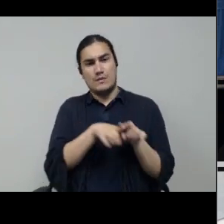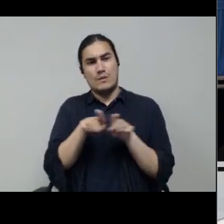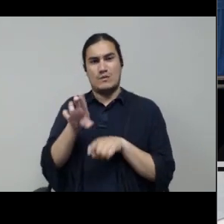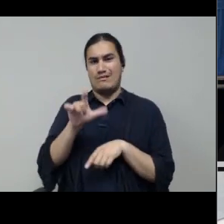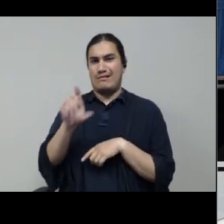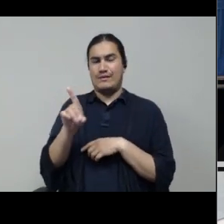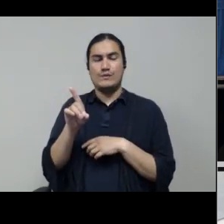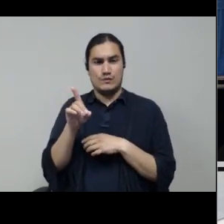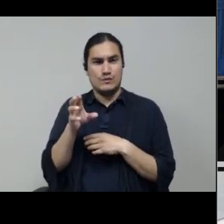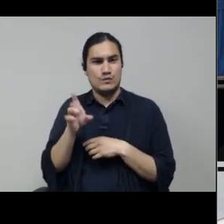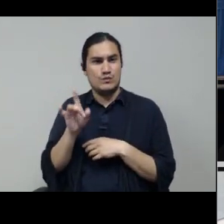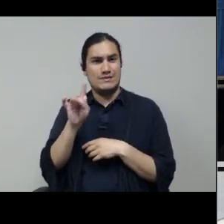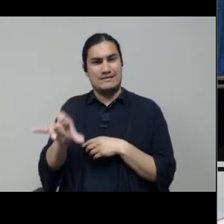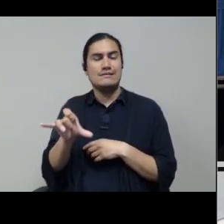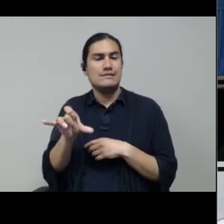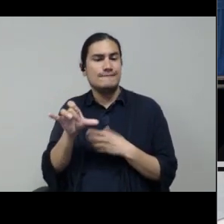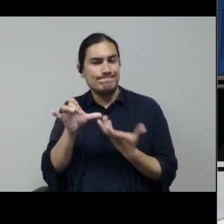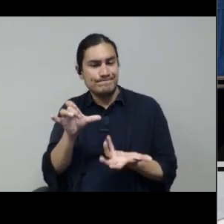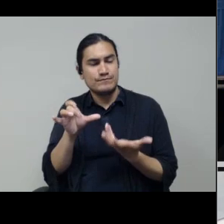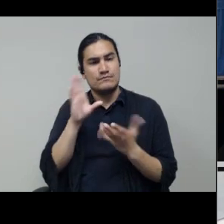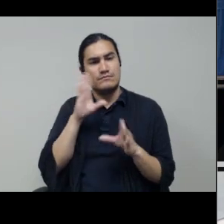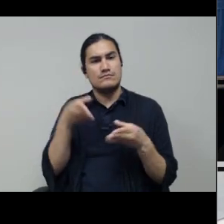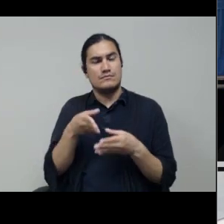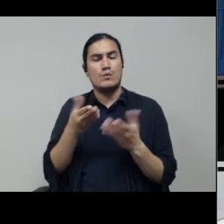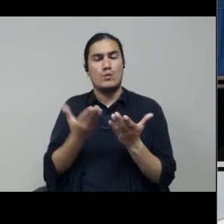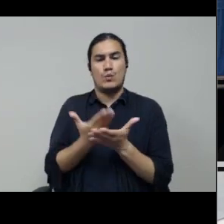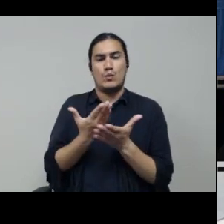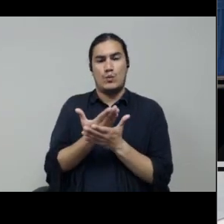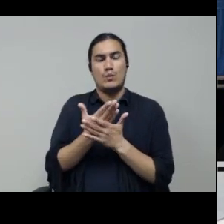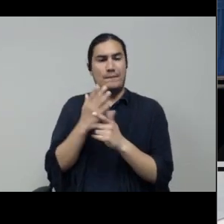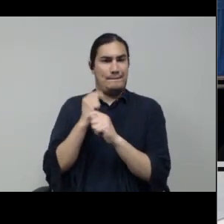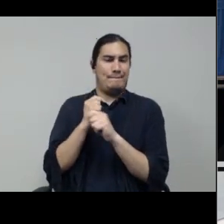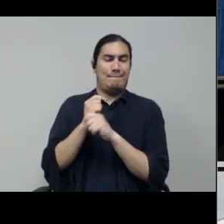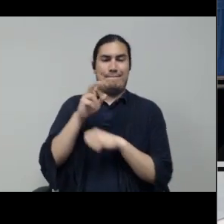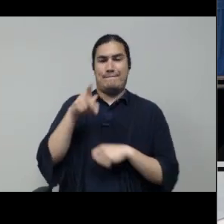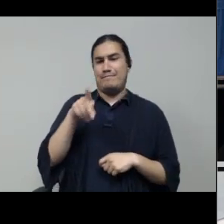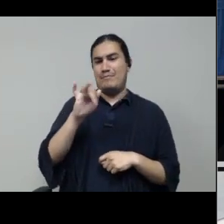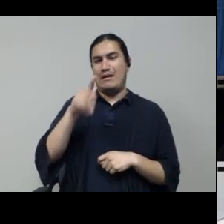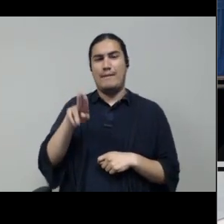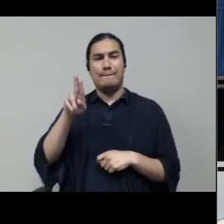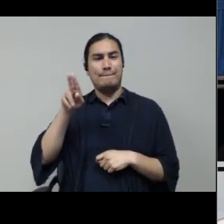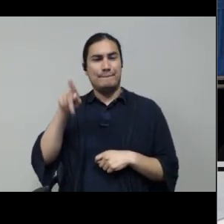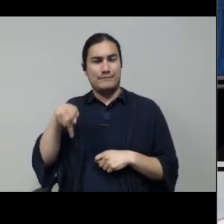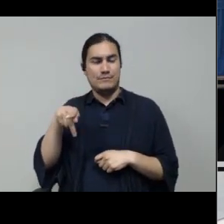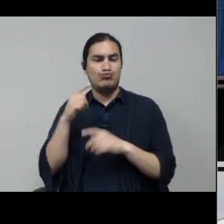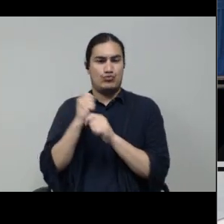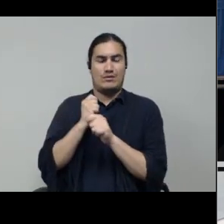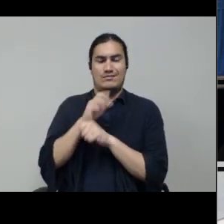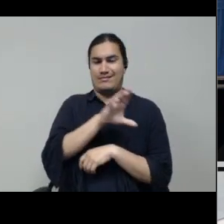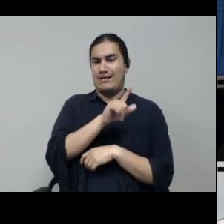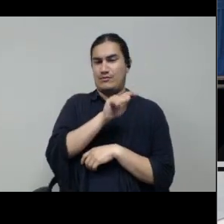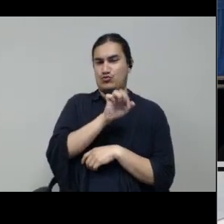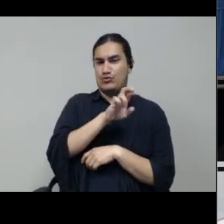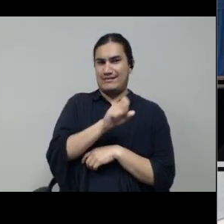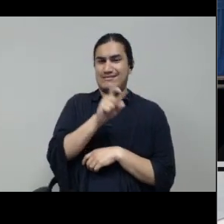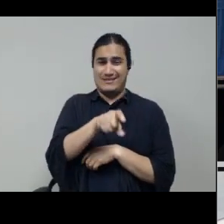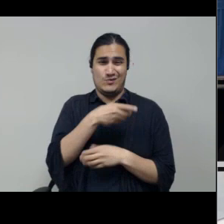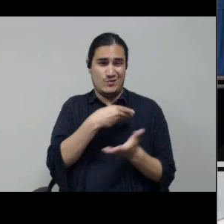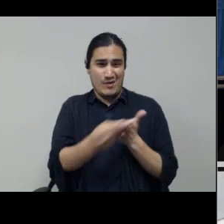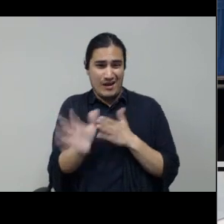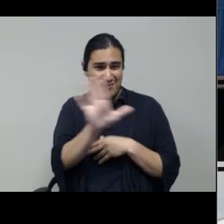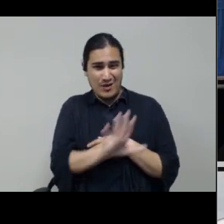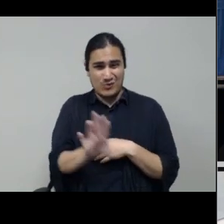like the new pickup trucks, zero emission pickup trucks that Caltrans needs to buy about 2,000 of